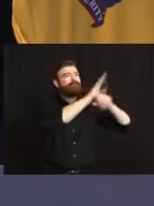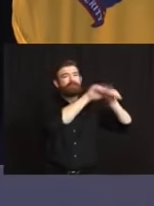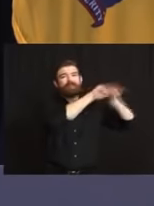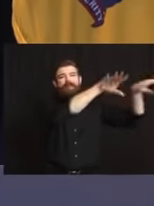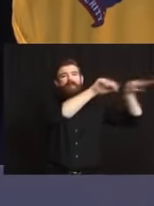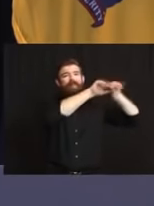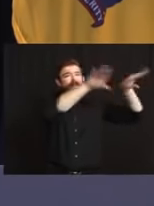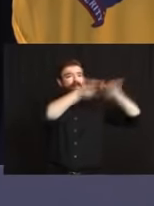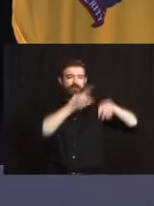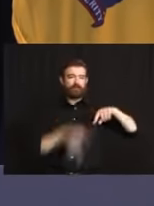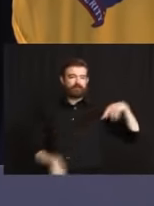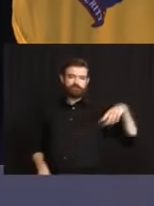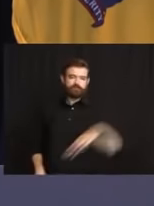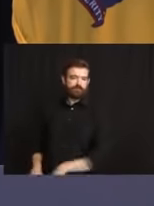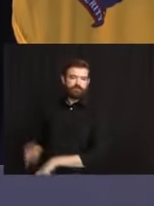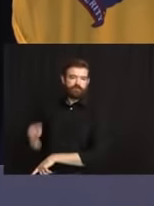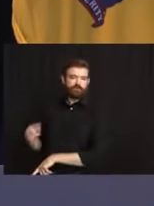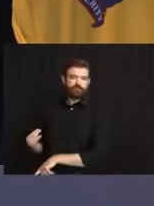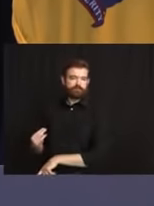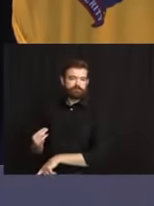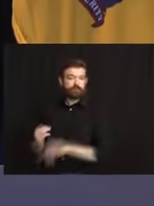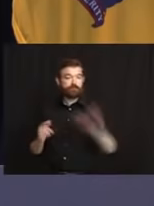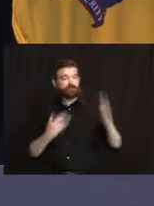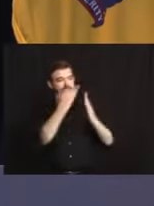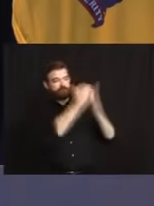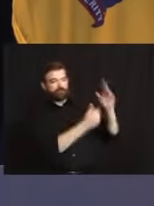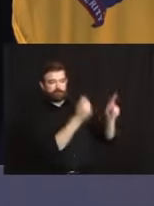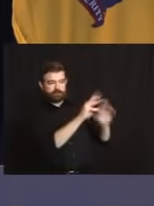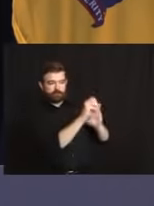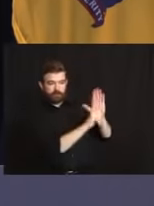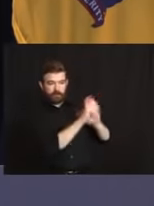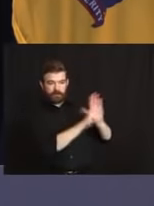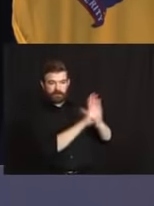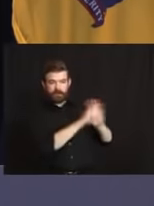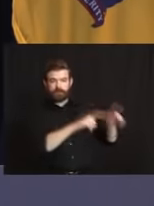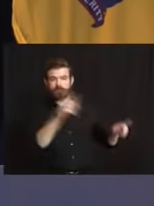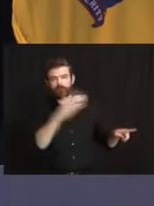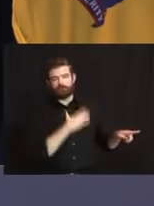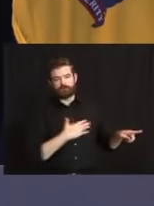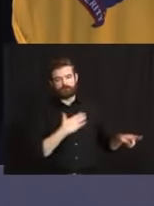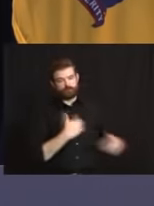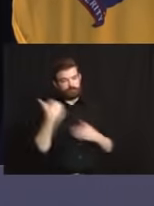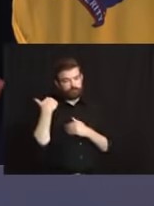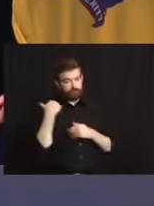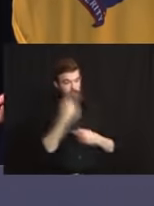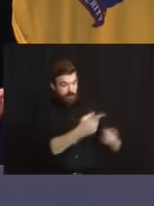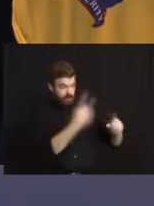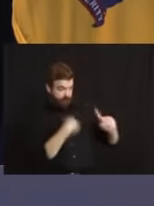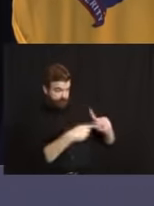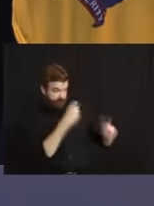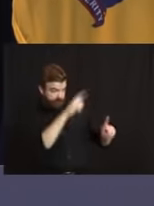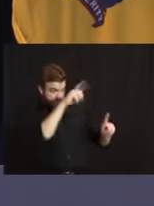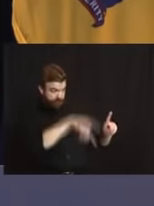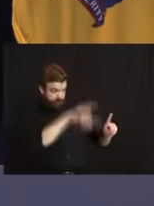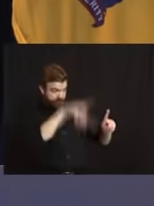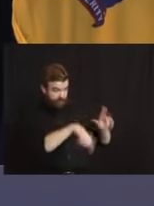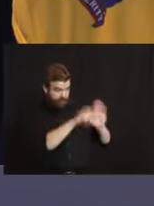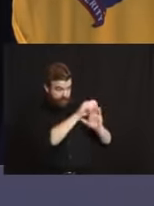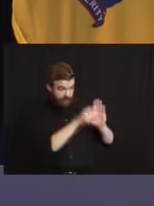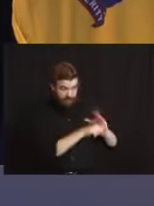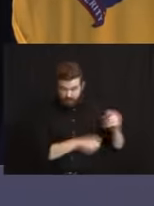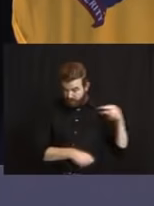we're asking folks to take personal responsibility and do the right thing, self-quarantine, test. We've